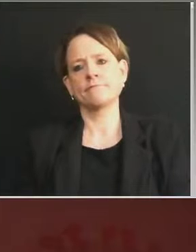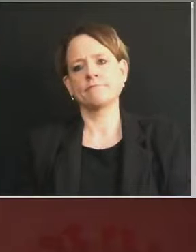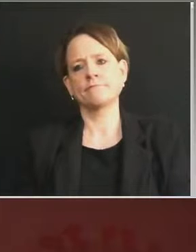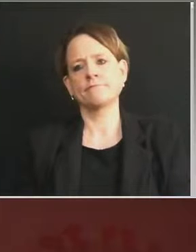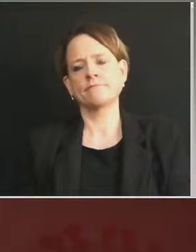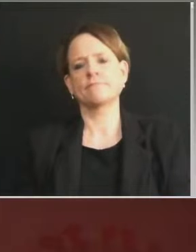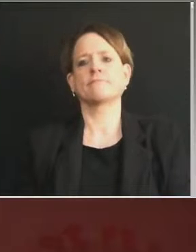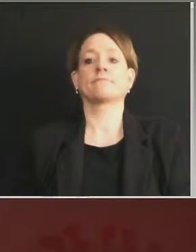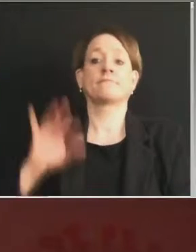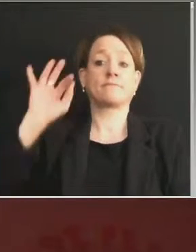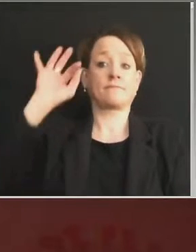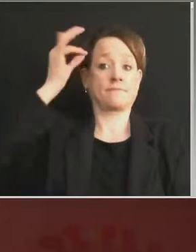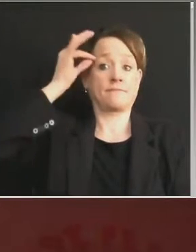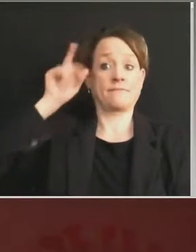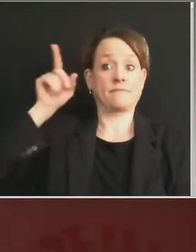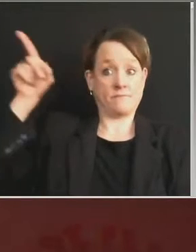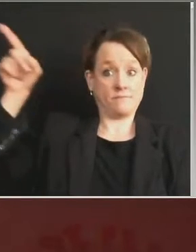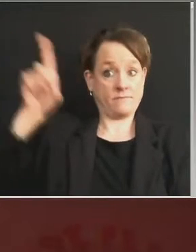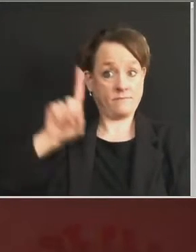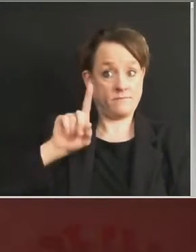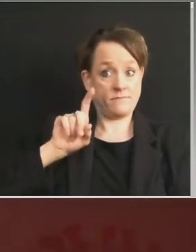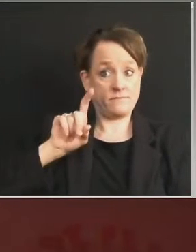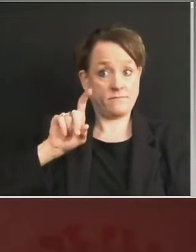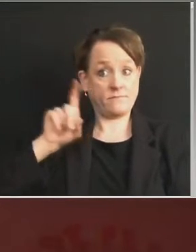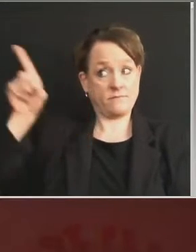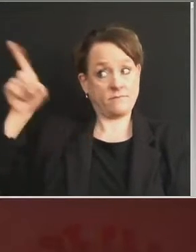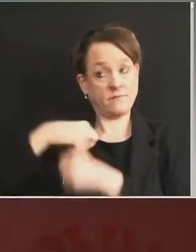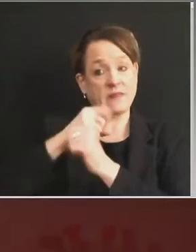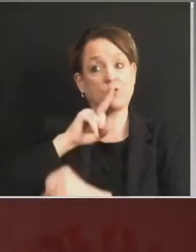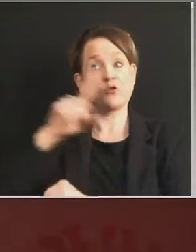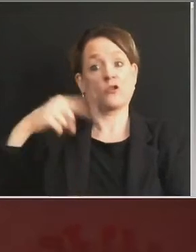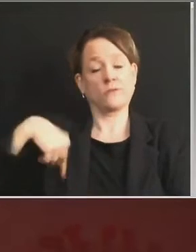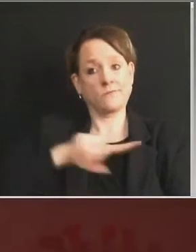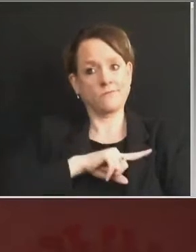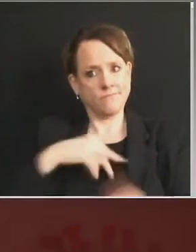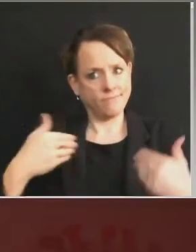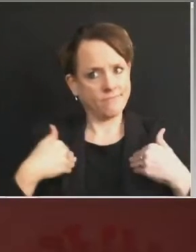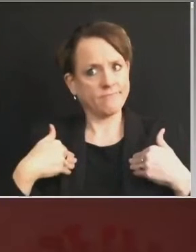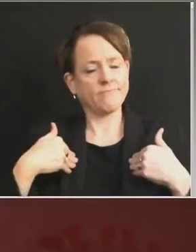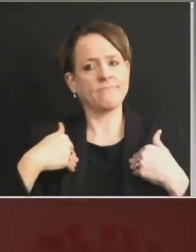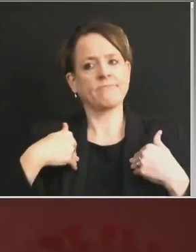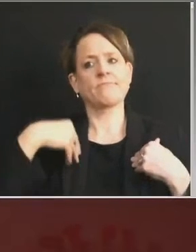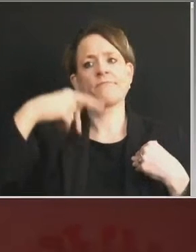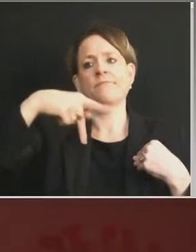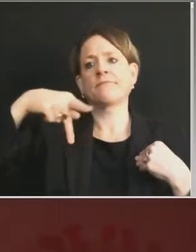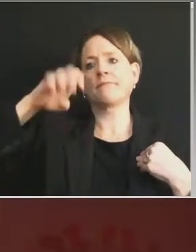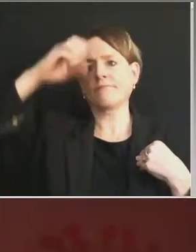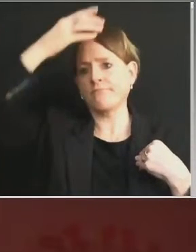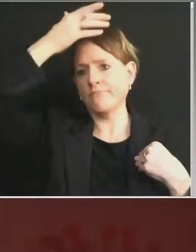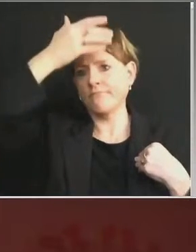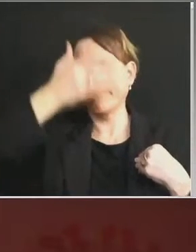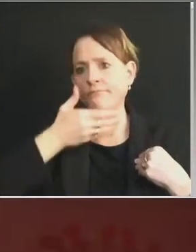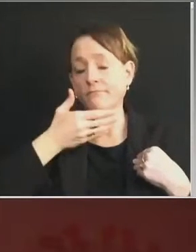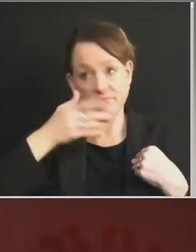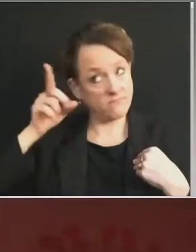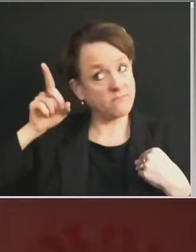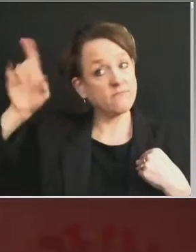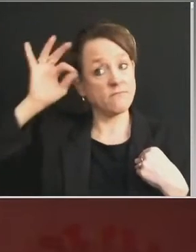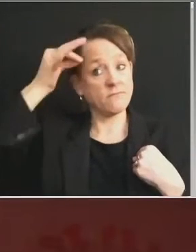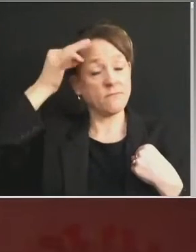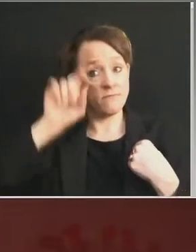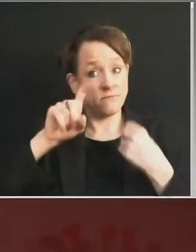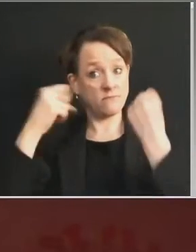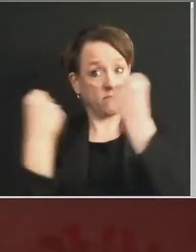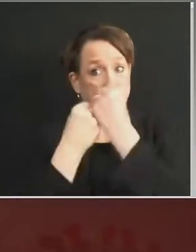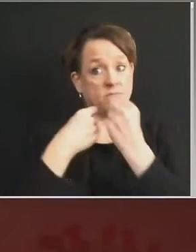to address these through national efforts. With a Trump